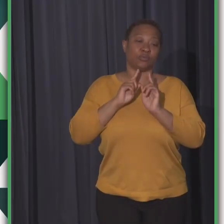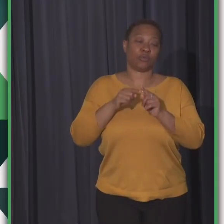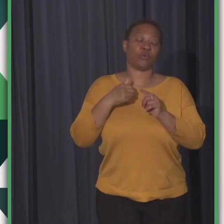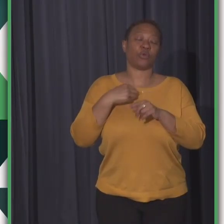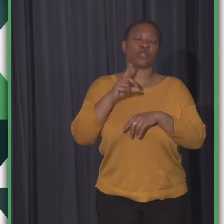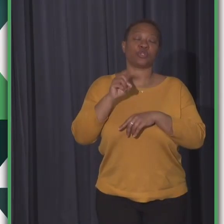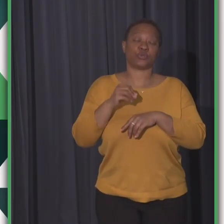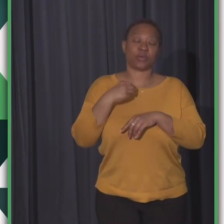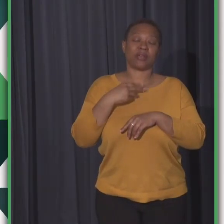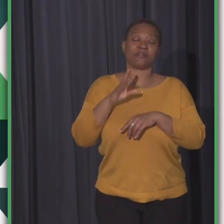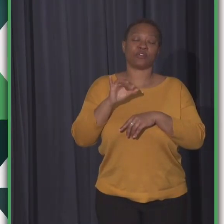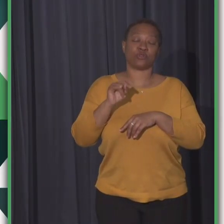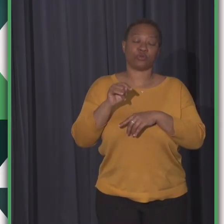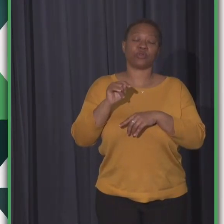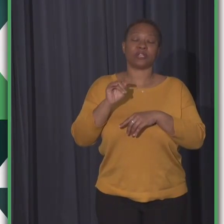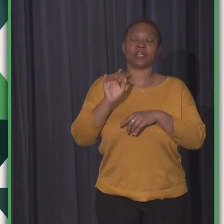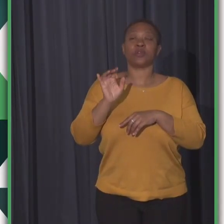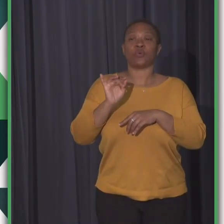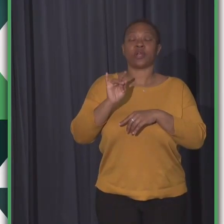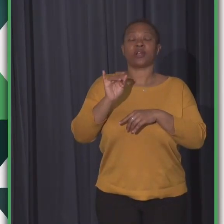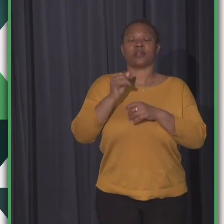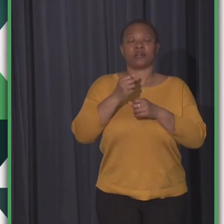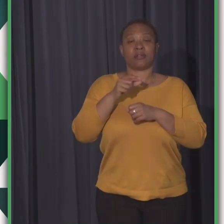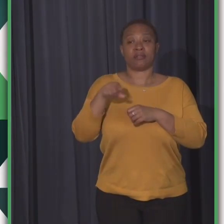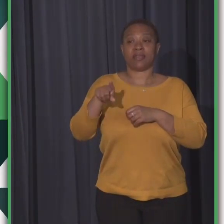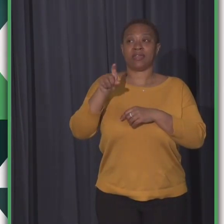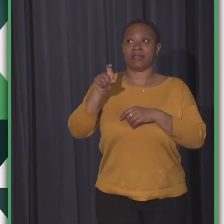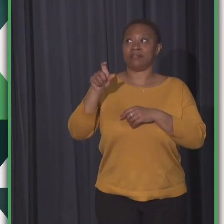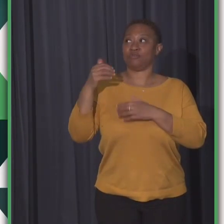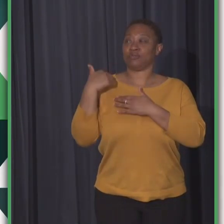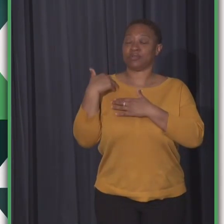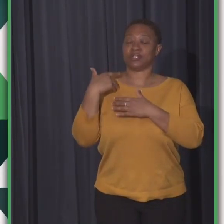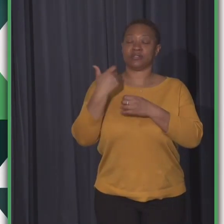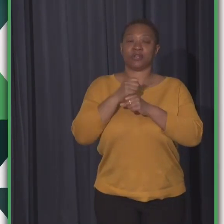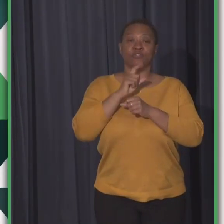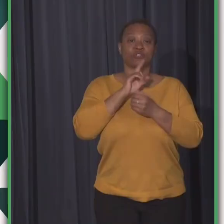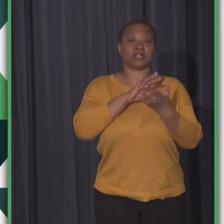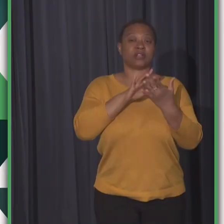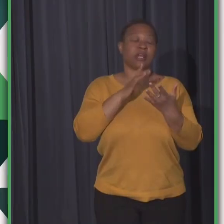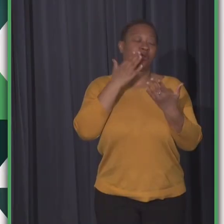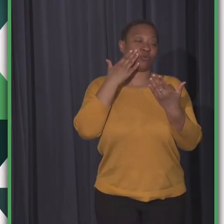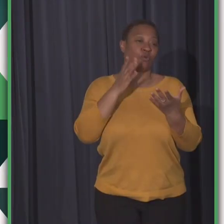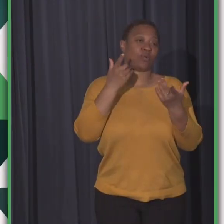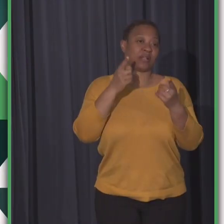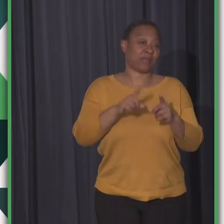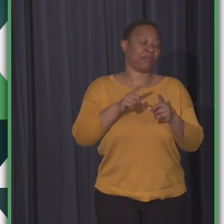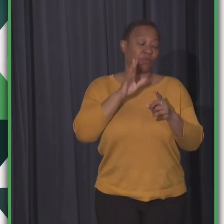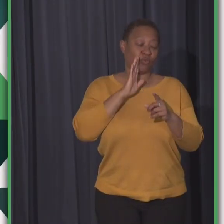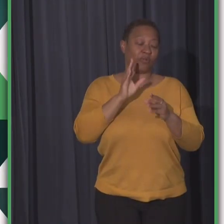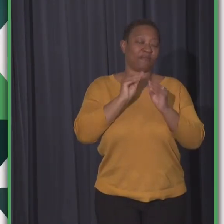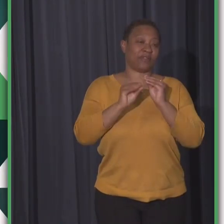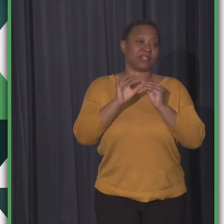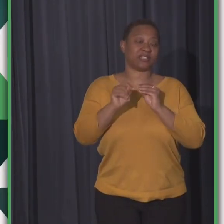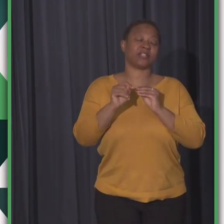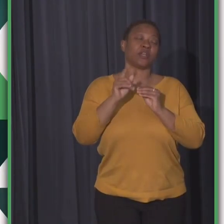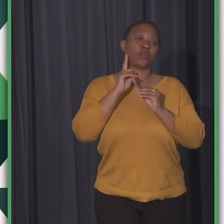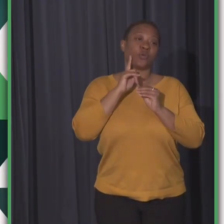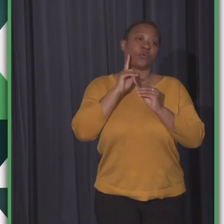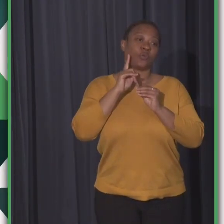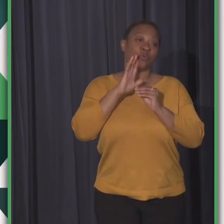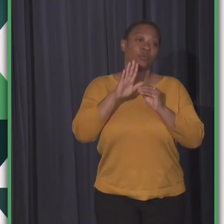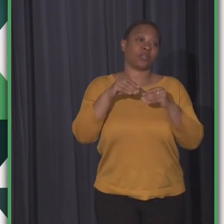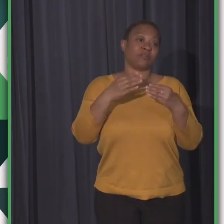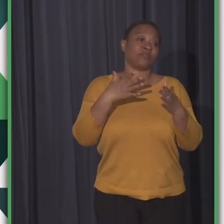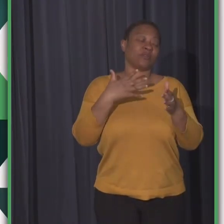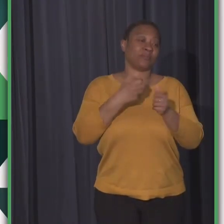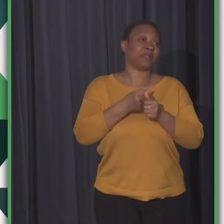whose job this is to make sure that you are contacted. I'm not sure what went wrong, but we'll correct it. We'll get your information. We'll make sure you get an update. Thank you. I